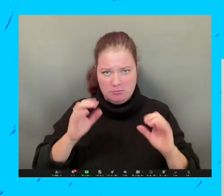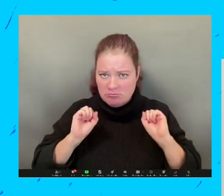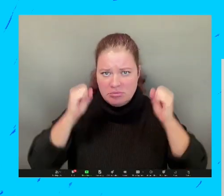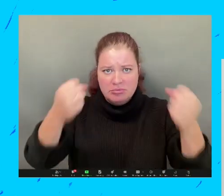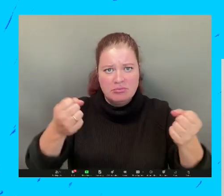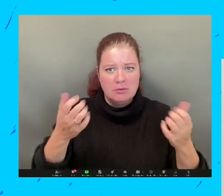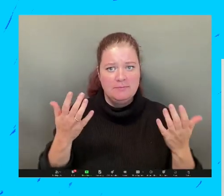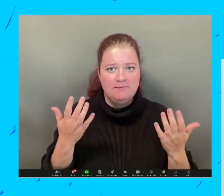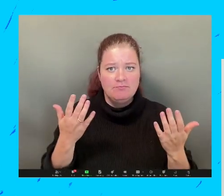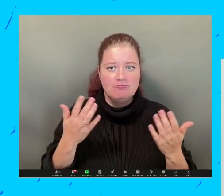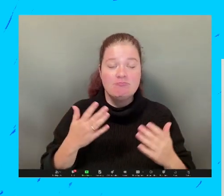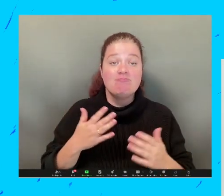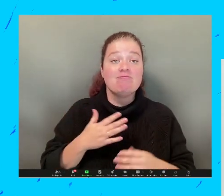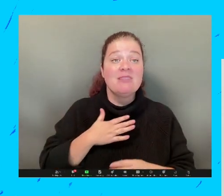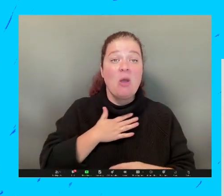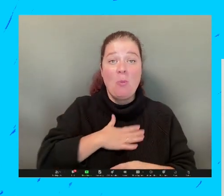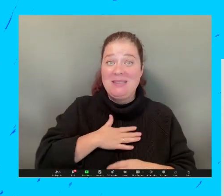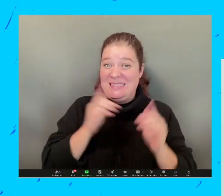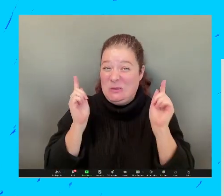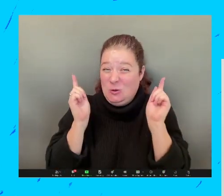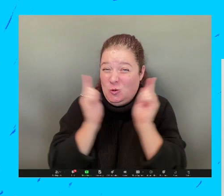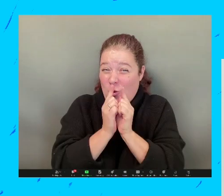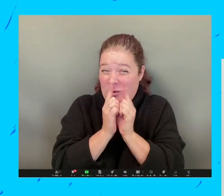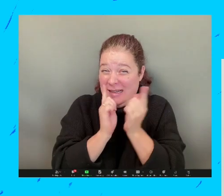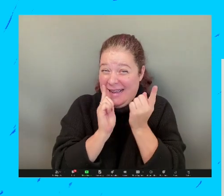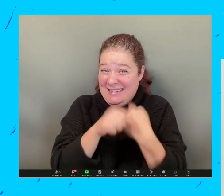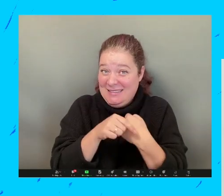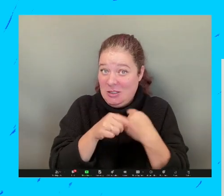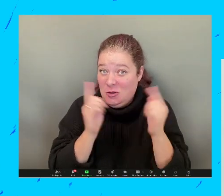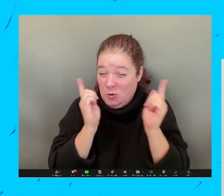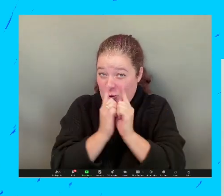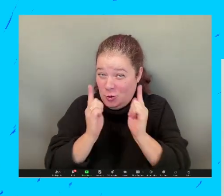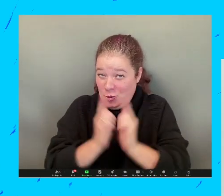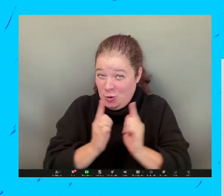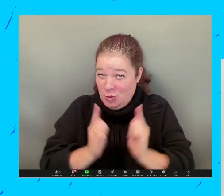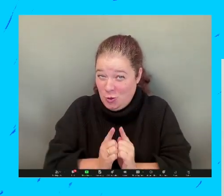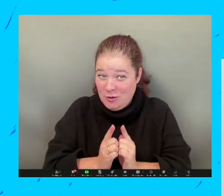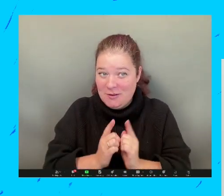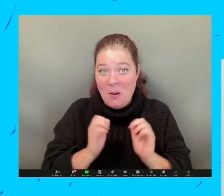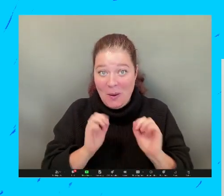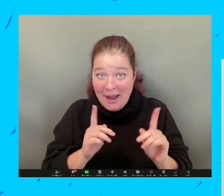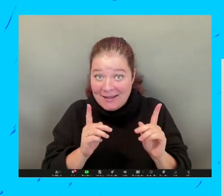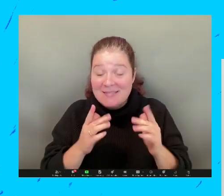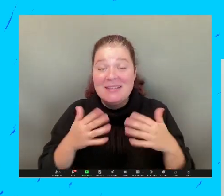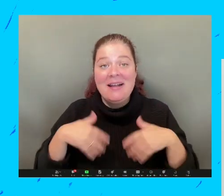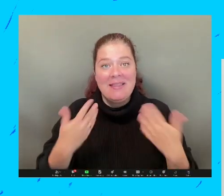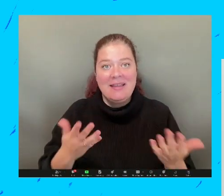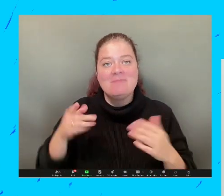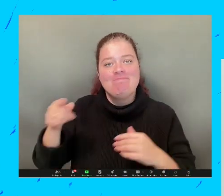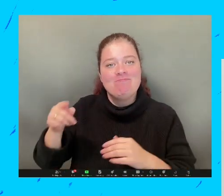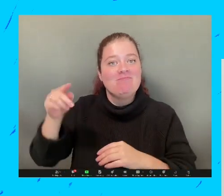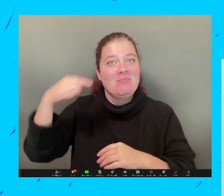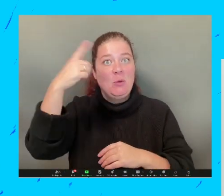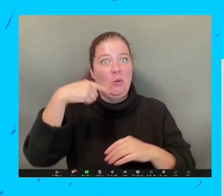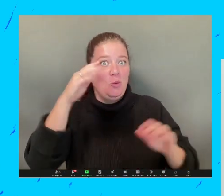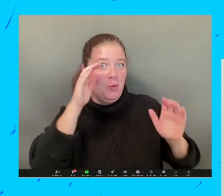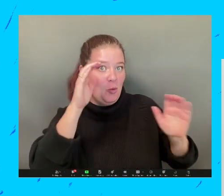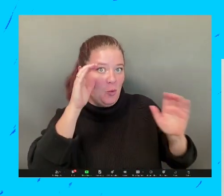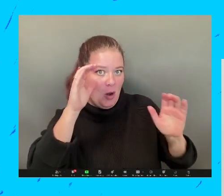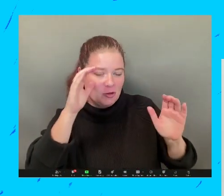very brief answers, and after giving our brief answers, we also give the audience the platform, and they're going to share